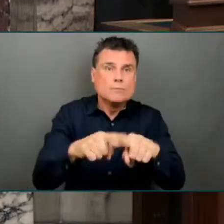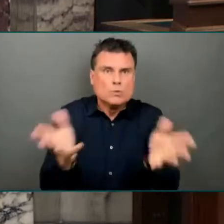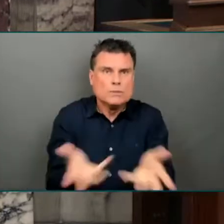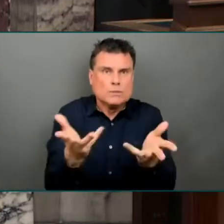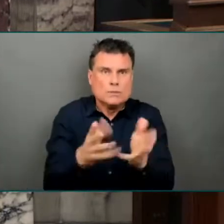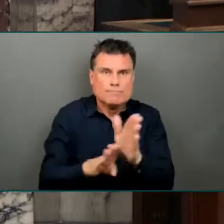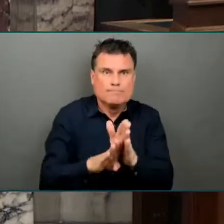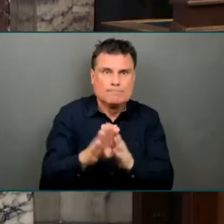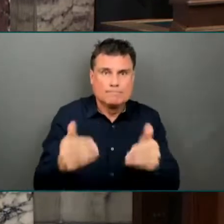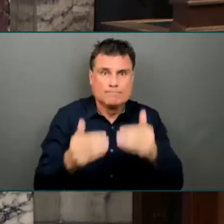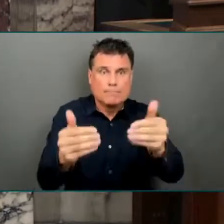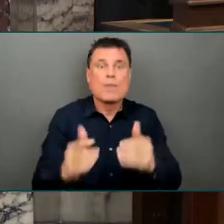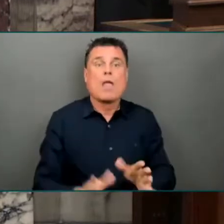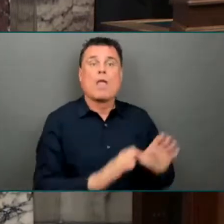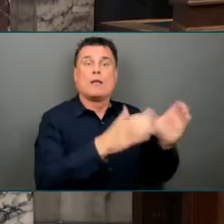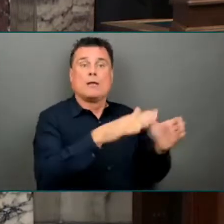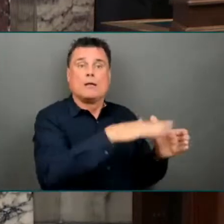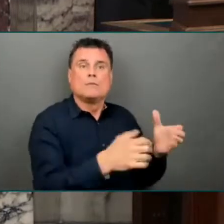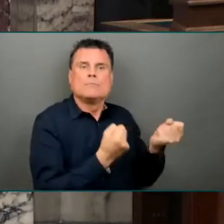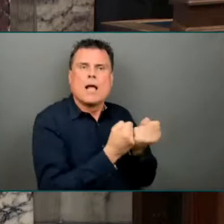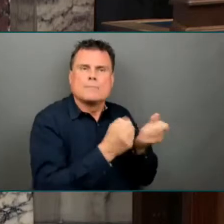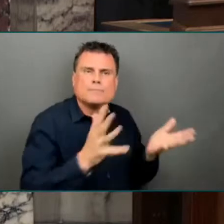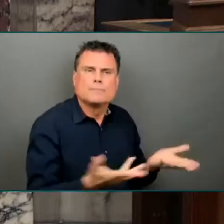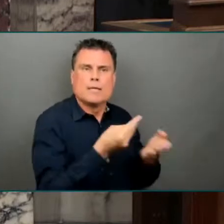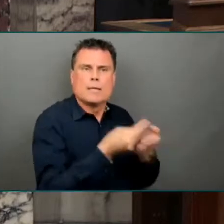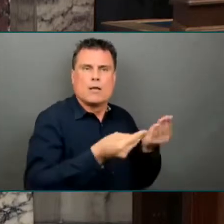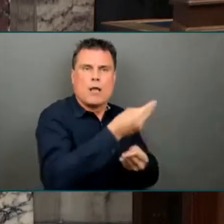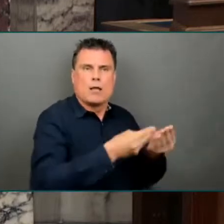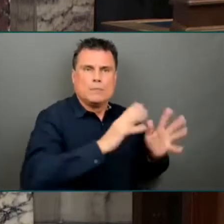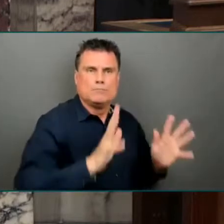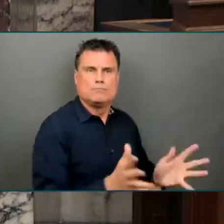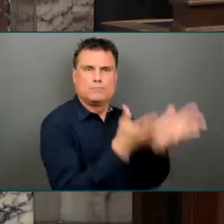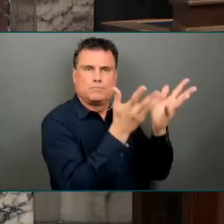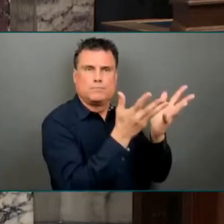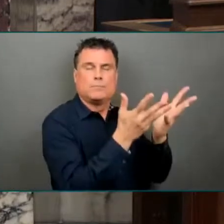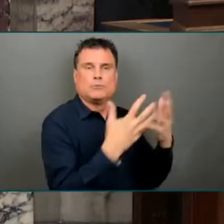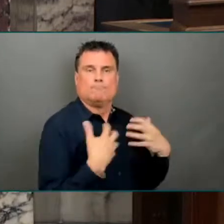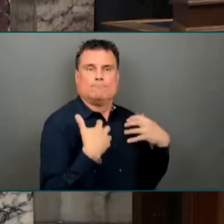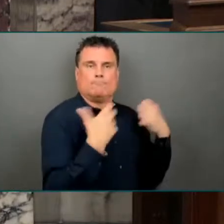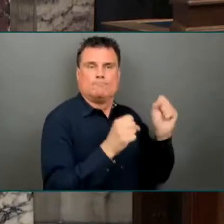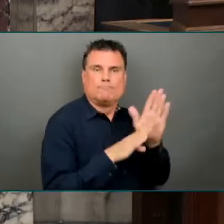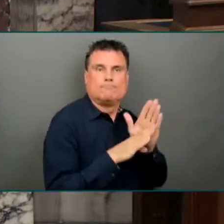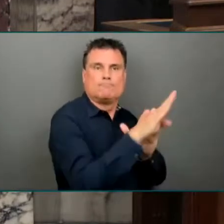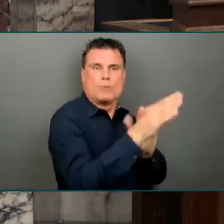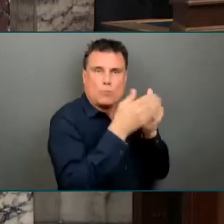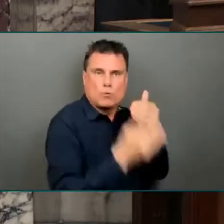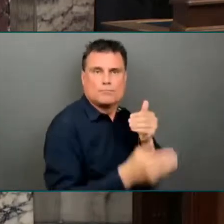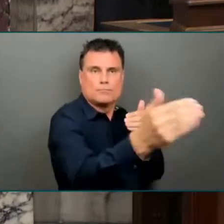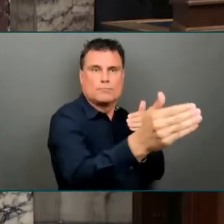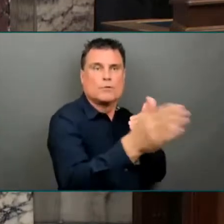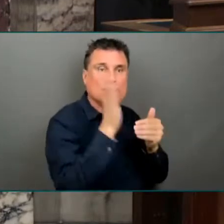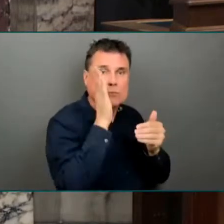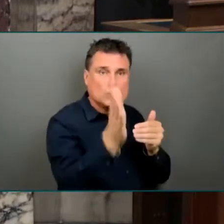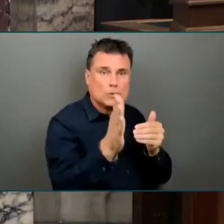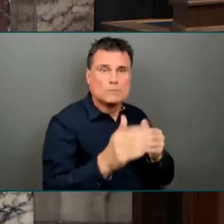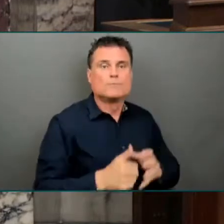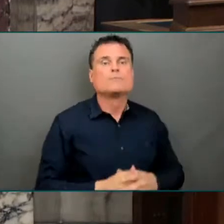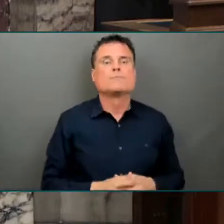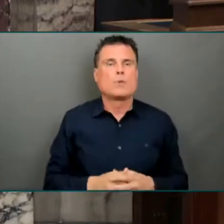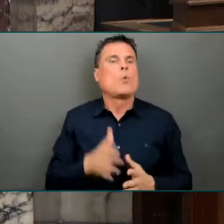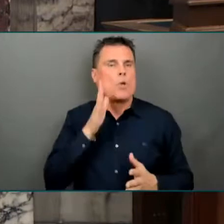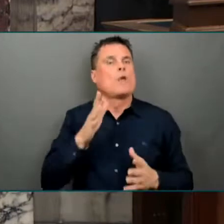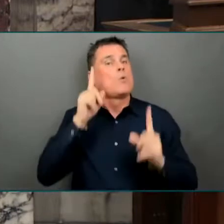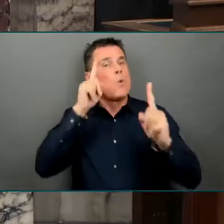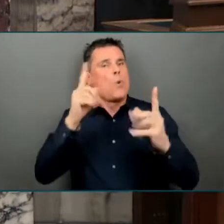recovery and the better days that are indeed ahead. The pandemic will